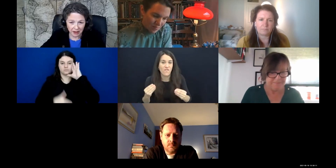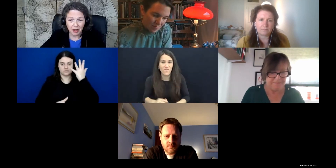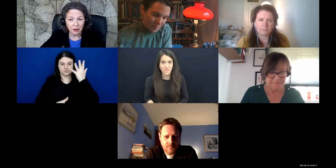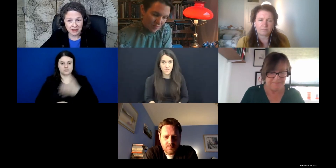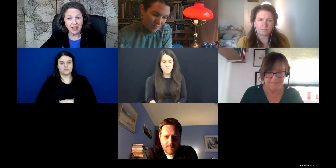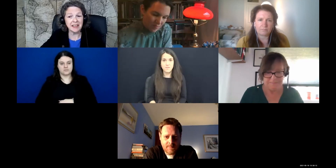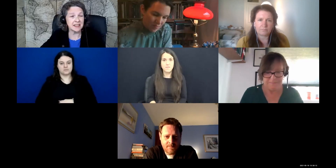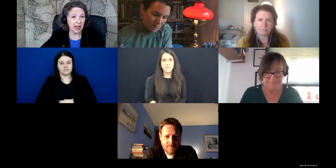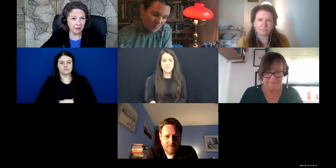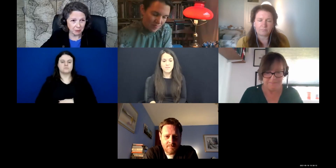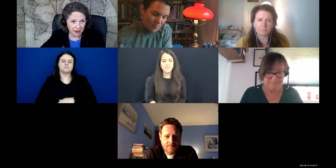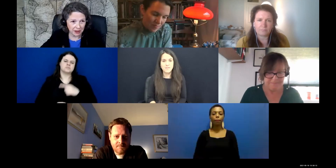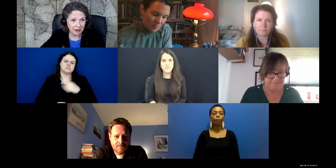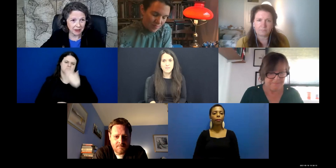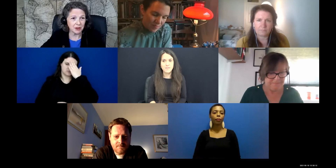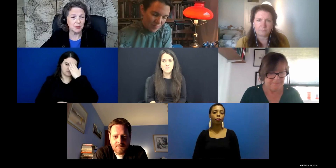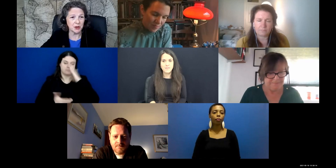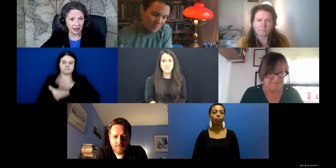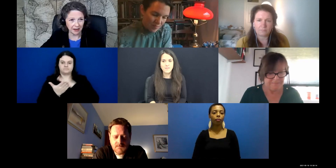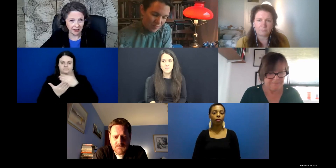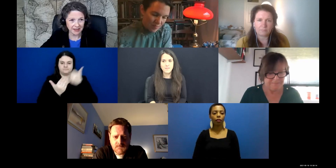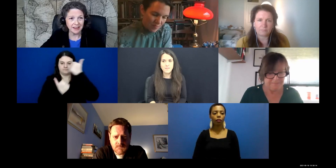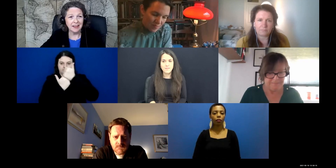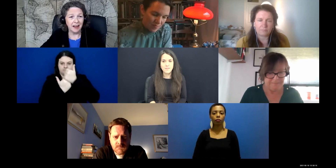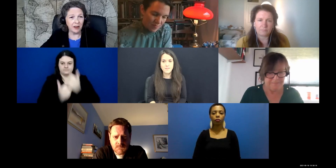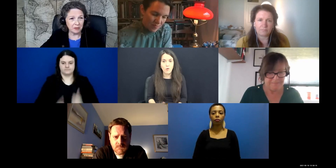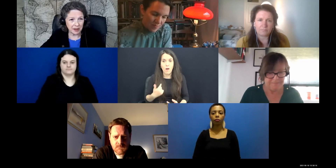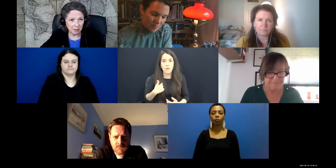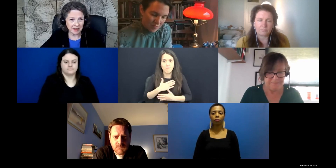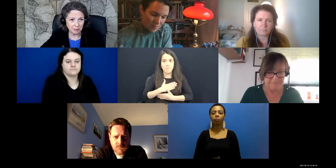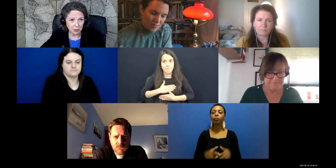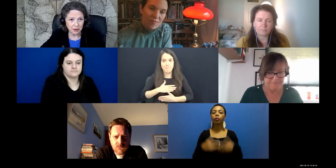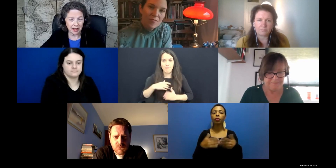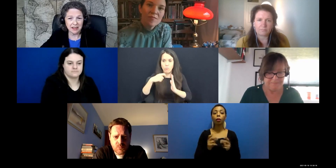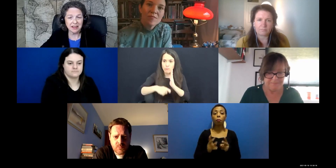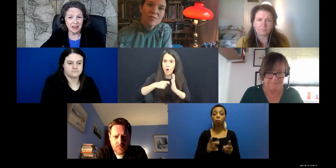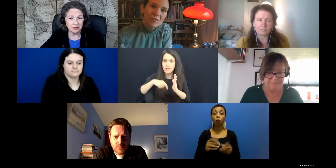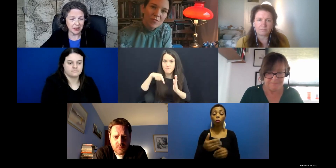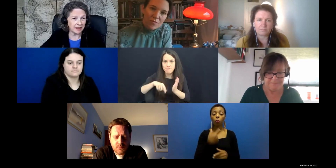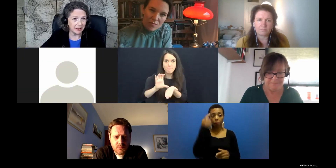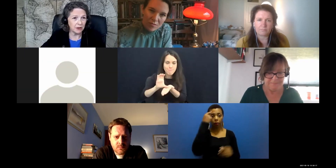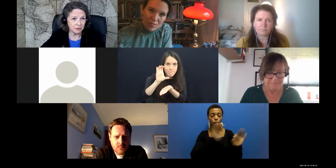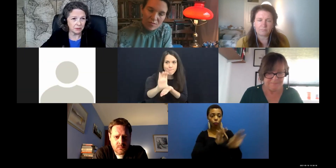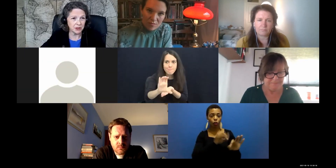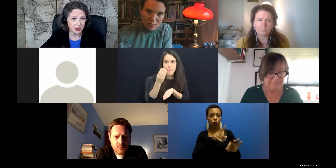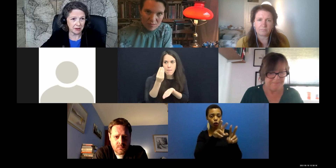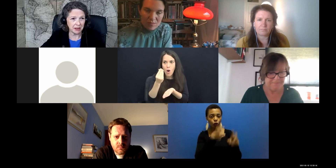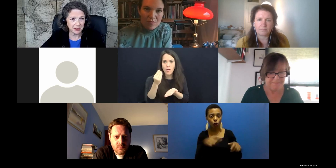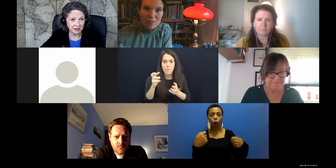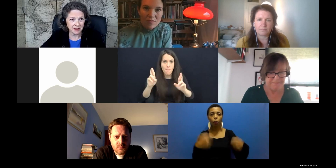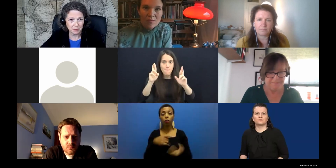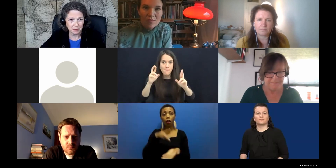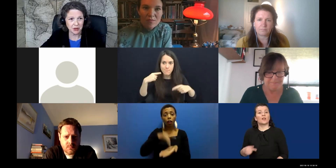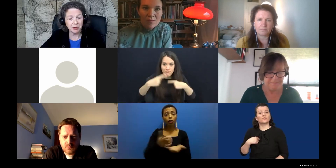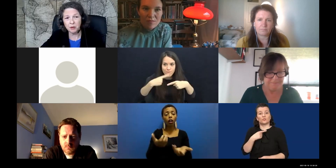why, you know, delighted to have the money for a project like this, and that we've been able to support that. And I really, you know, look forward to sharing the